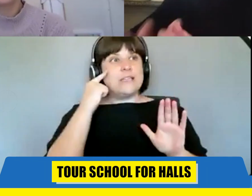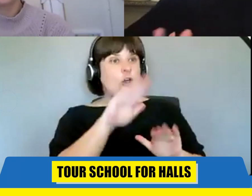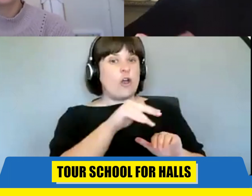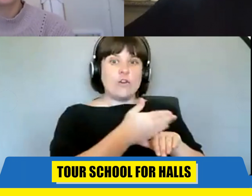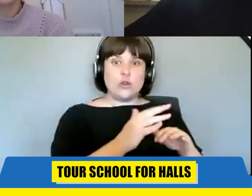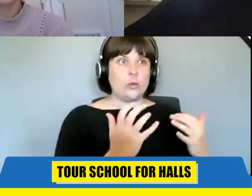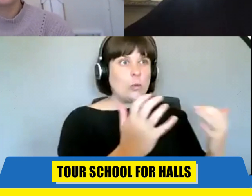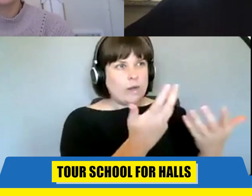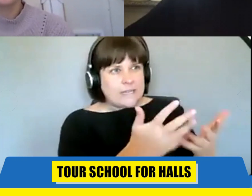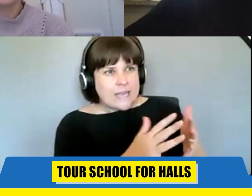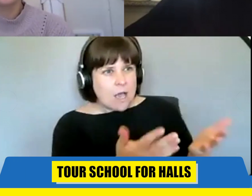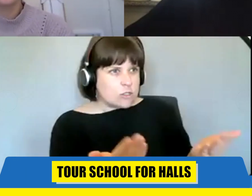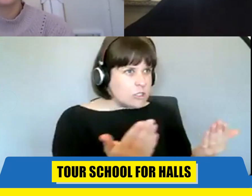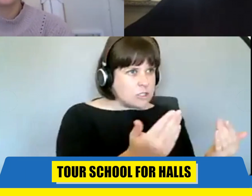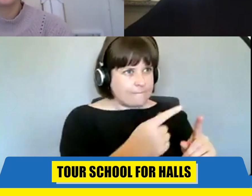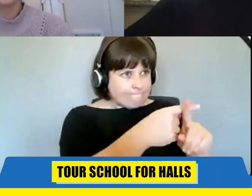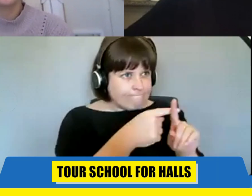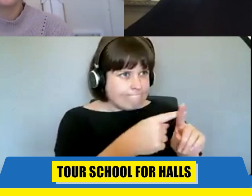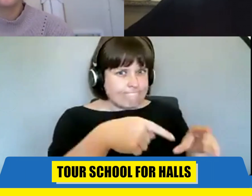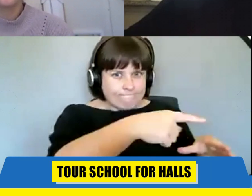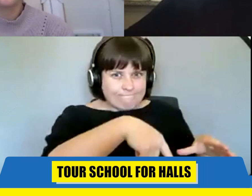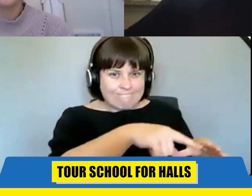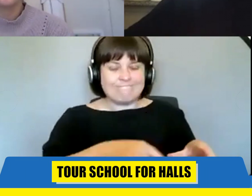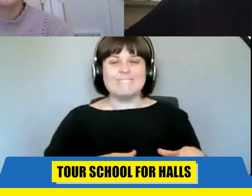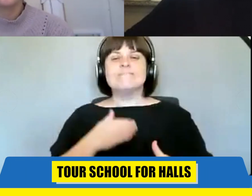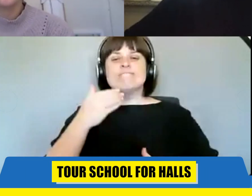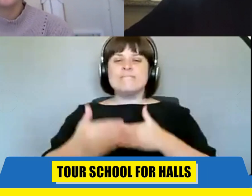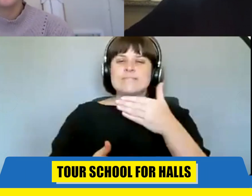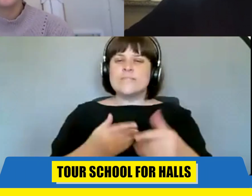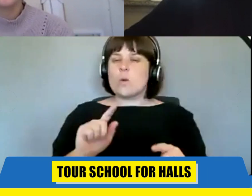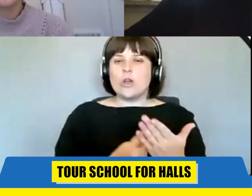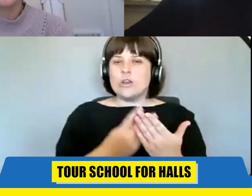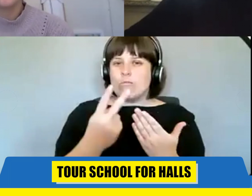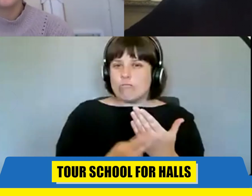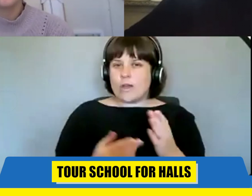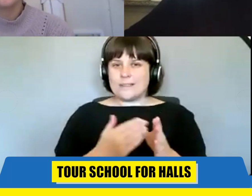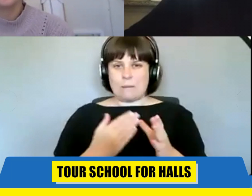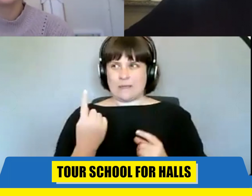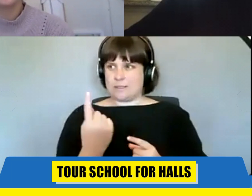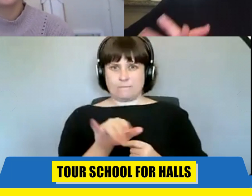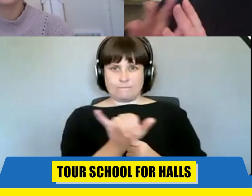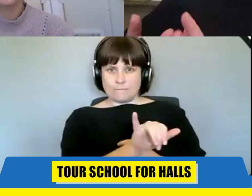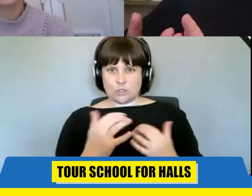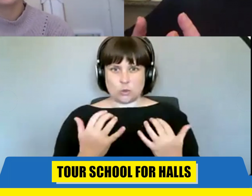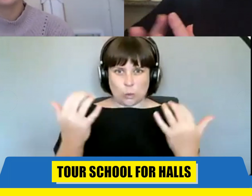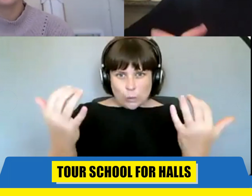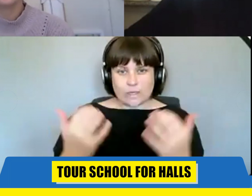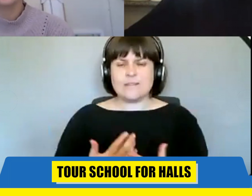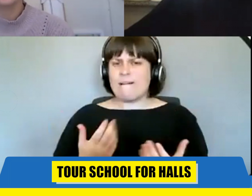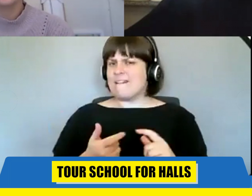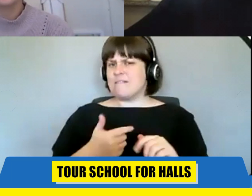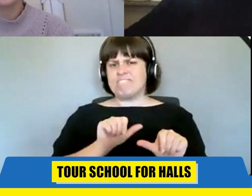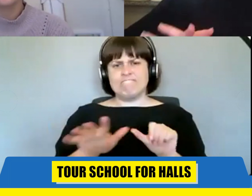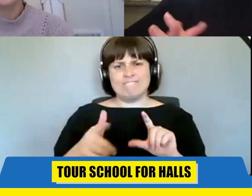Over time, what you program largely determines who your audiences will be. And I've got some great examples of